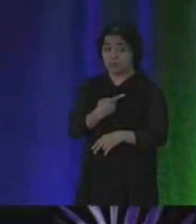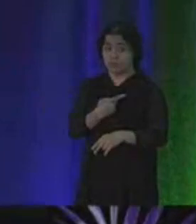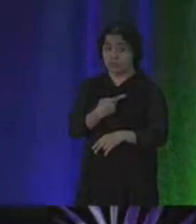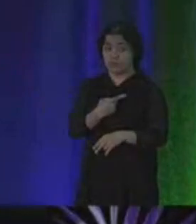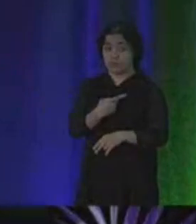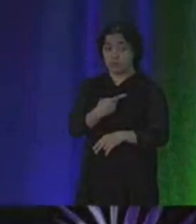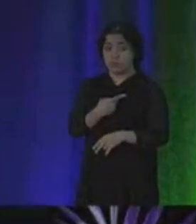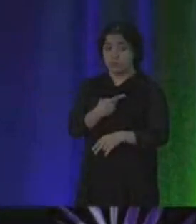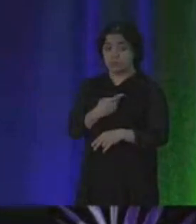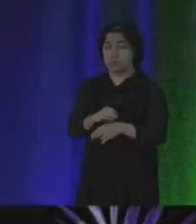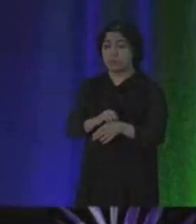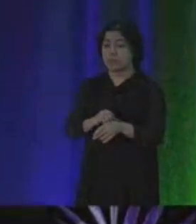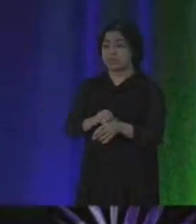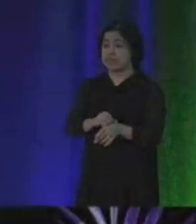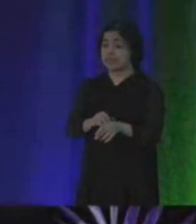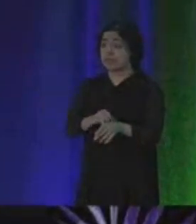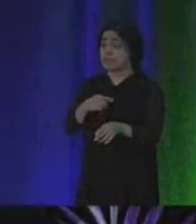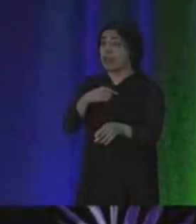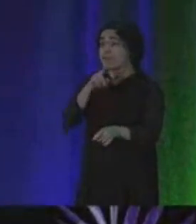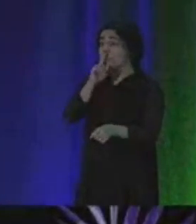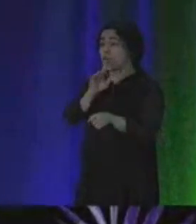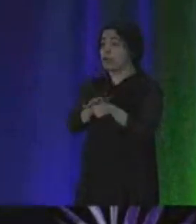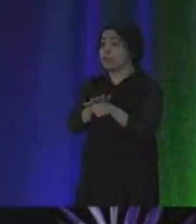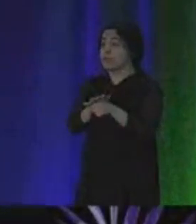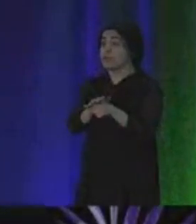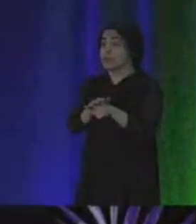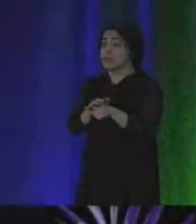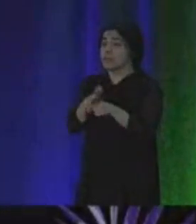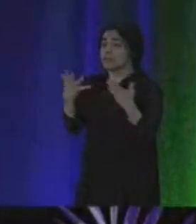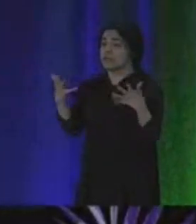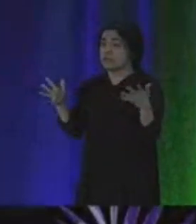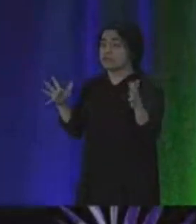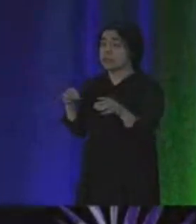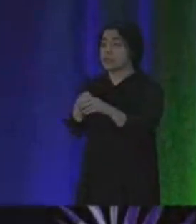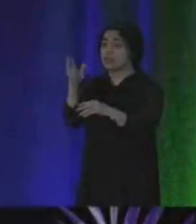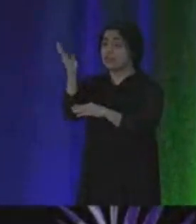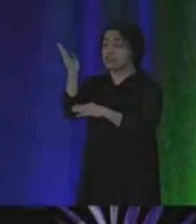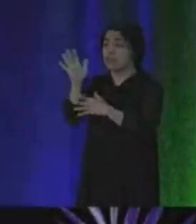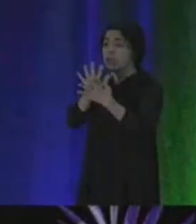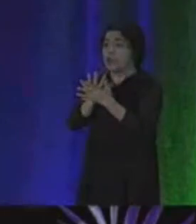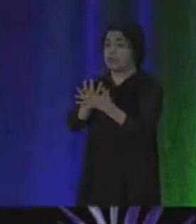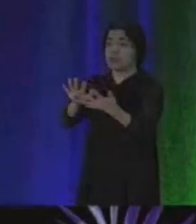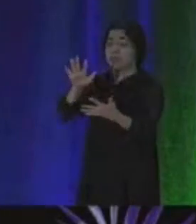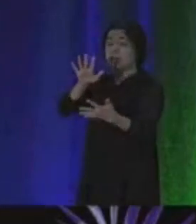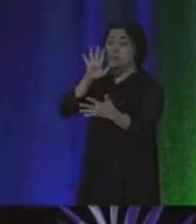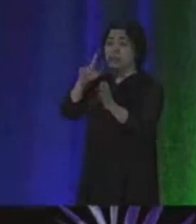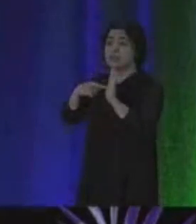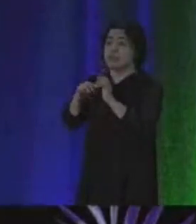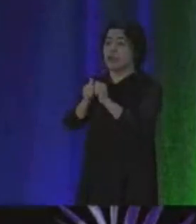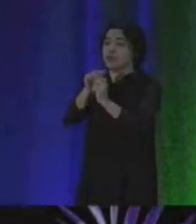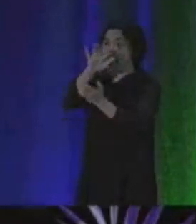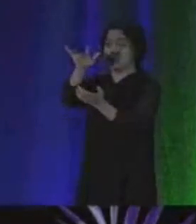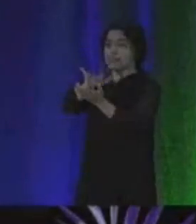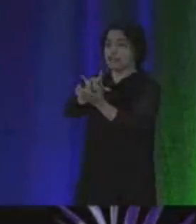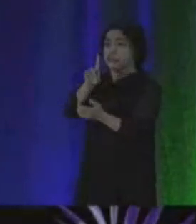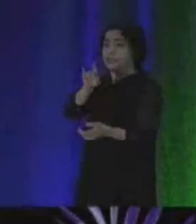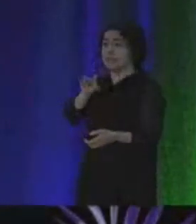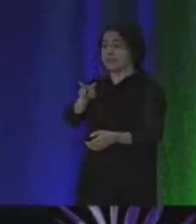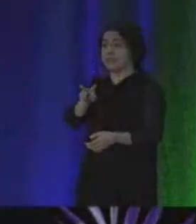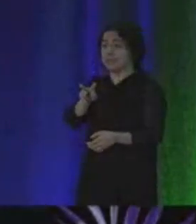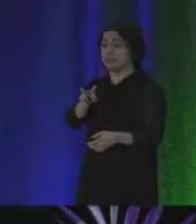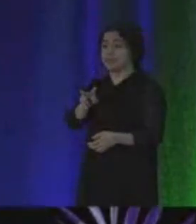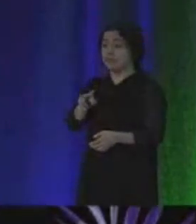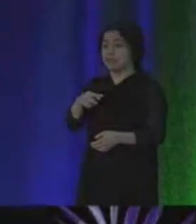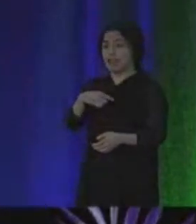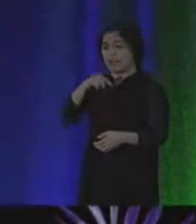what it lets you do is I promised in the talk abstract to show you how to center a div, and I'm a man of